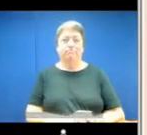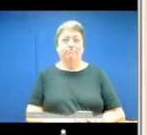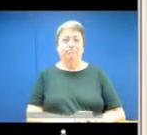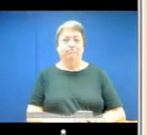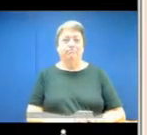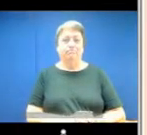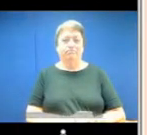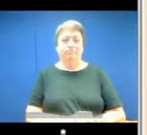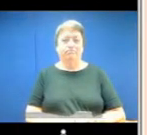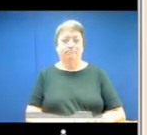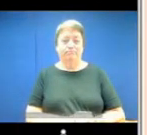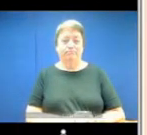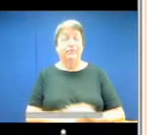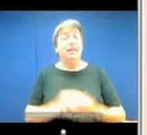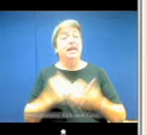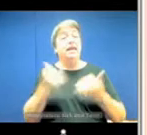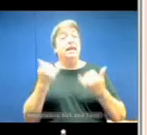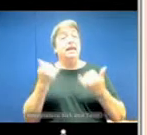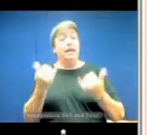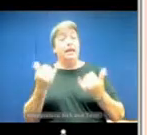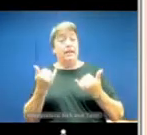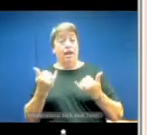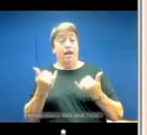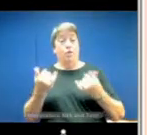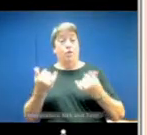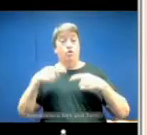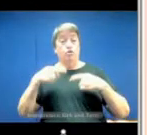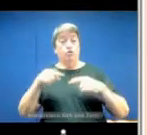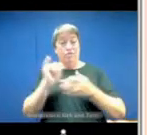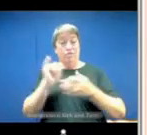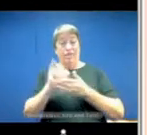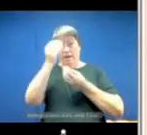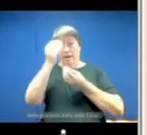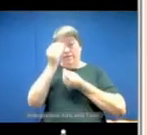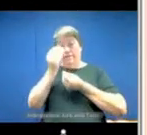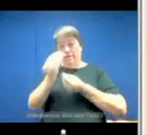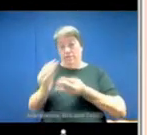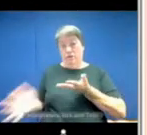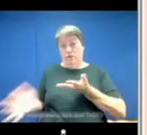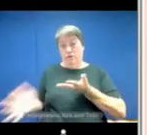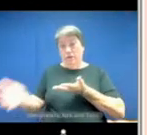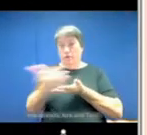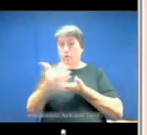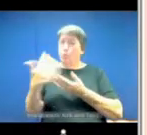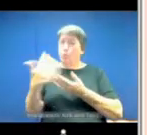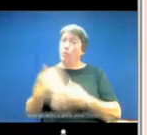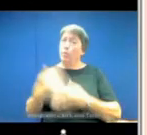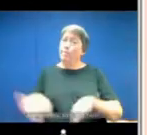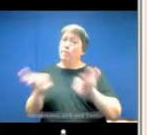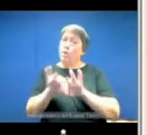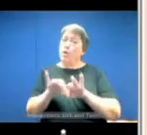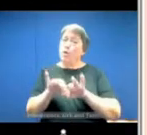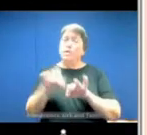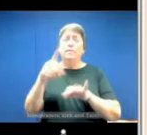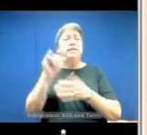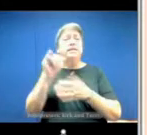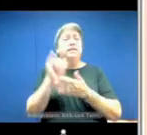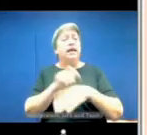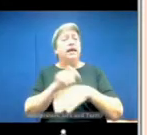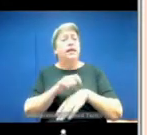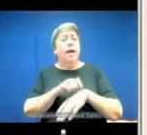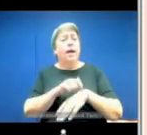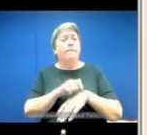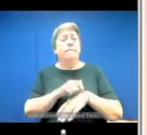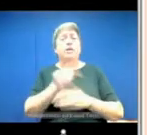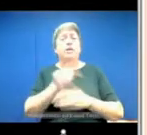Now, the information gathering stage is important because at that early stage in the process, the attorneys have only heard one side of the